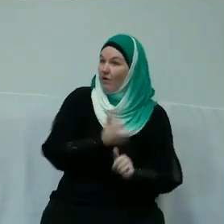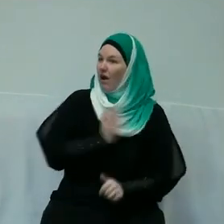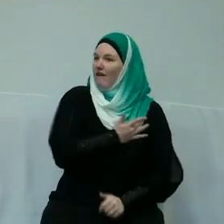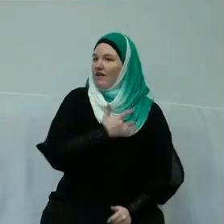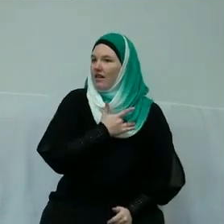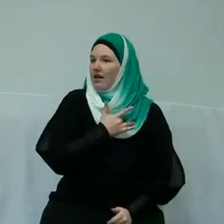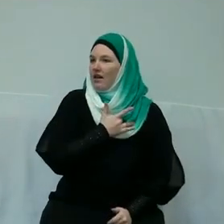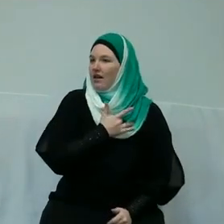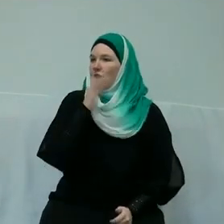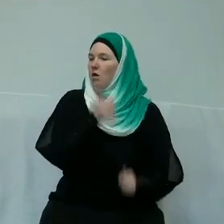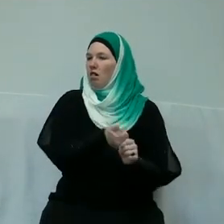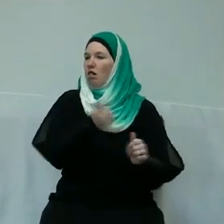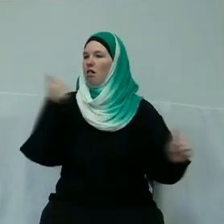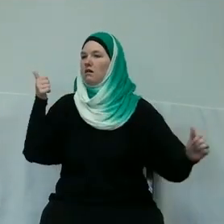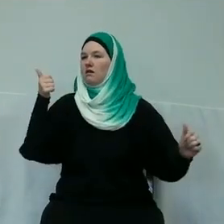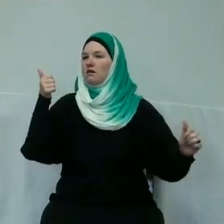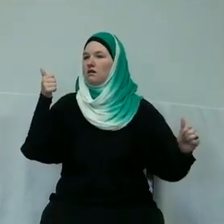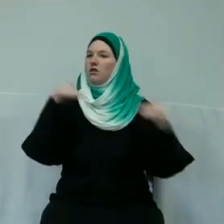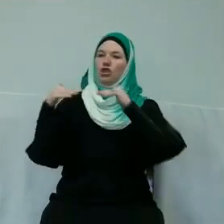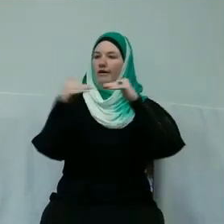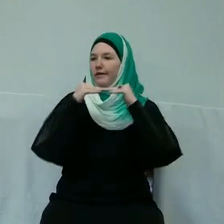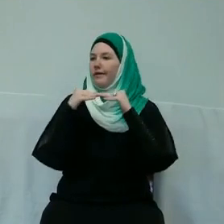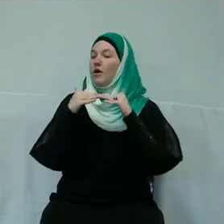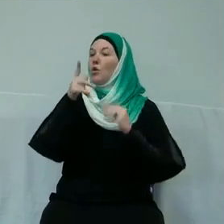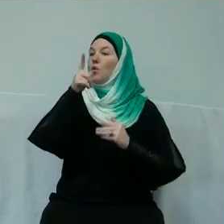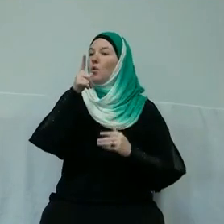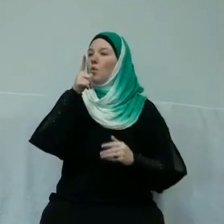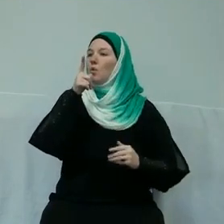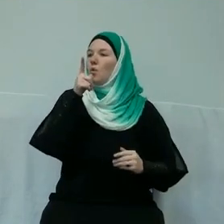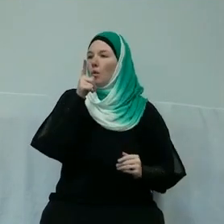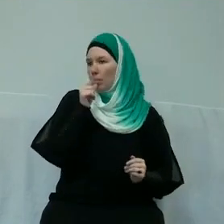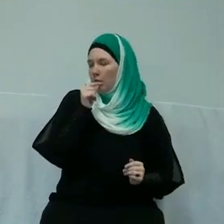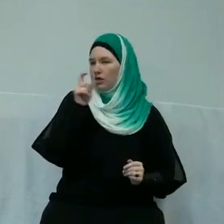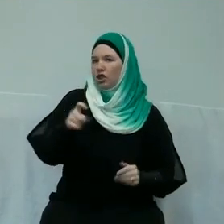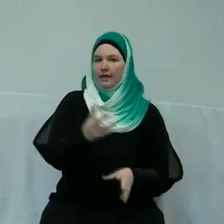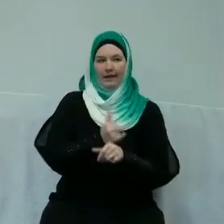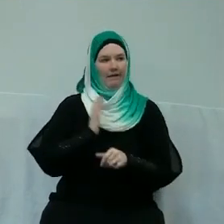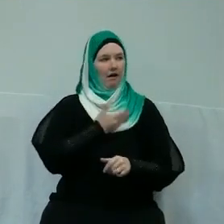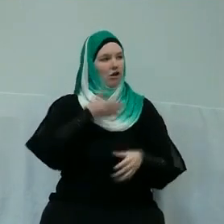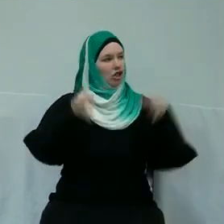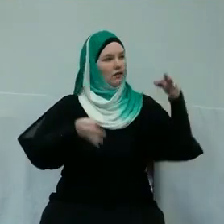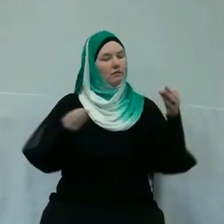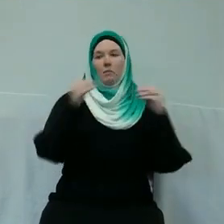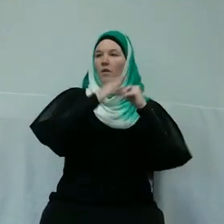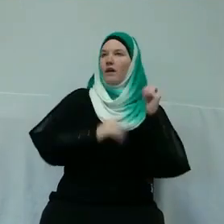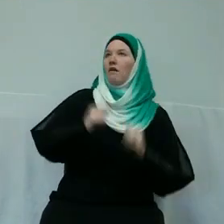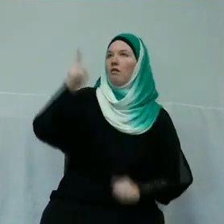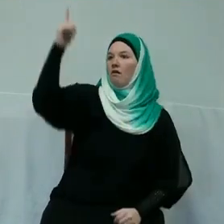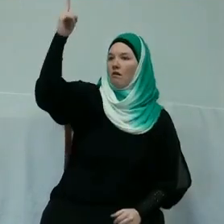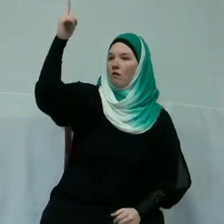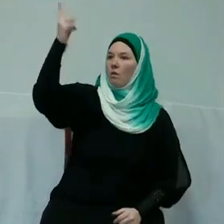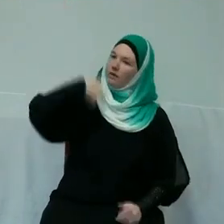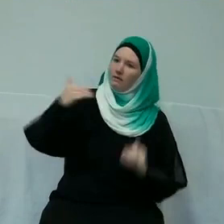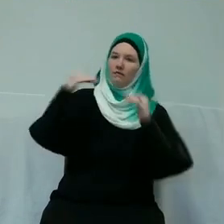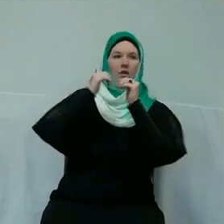justice. And who deserves our justice more than Allah? To be just with